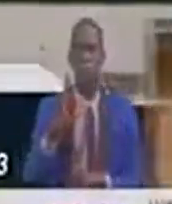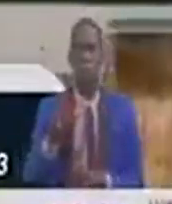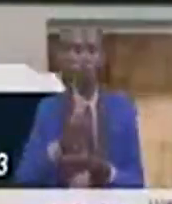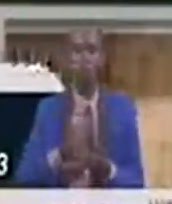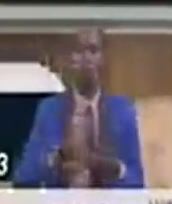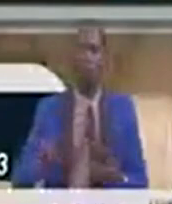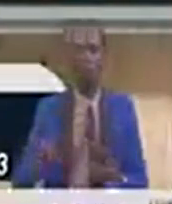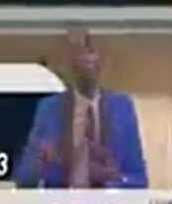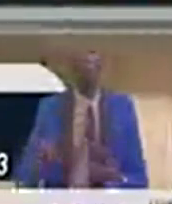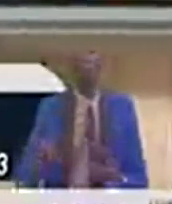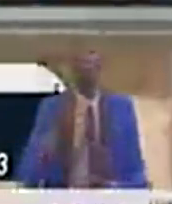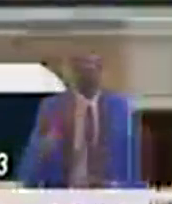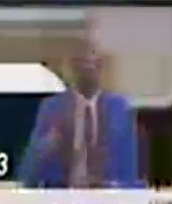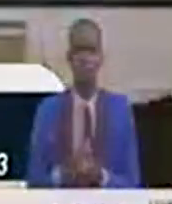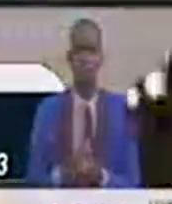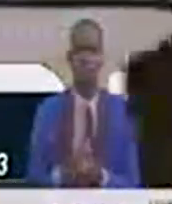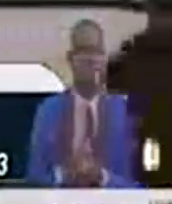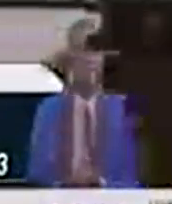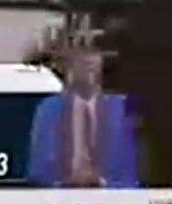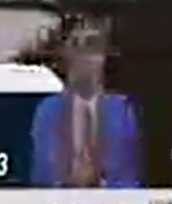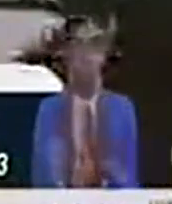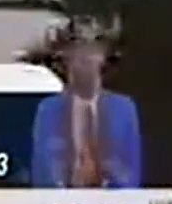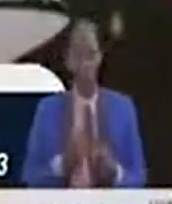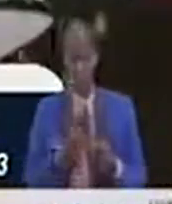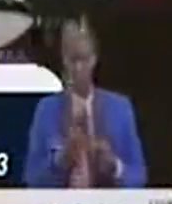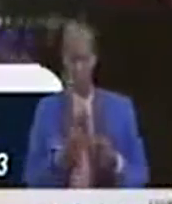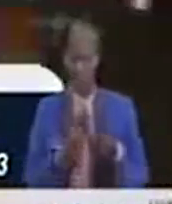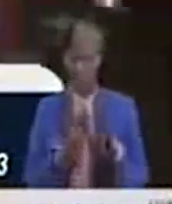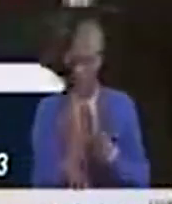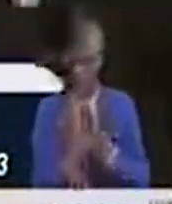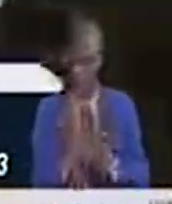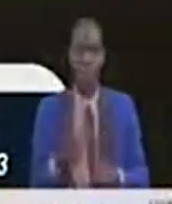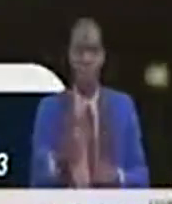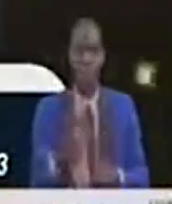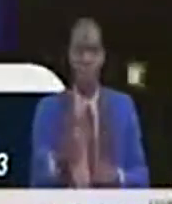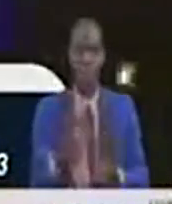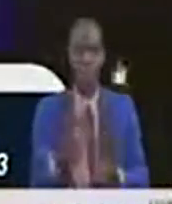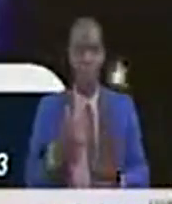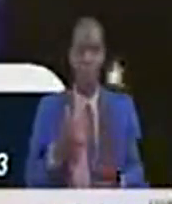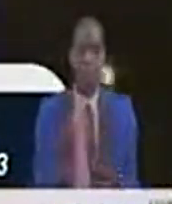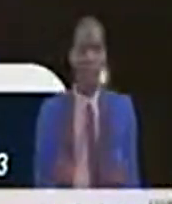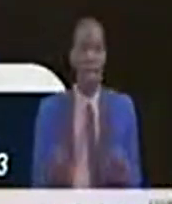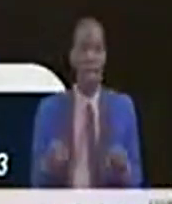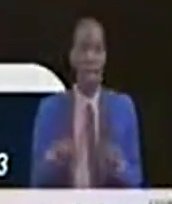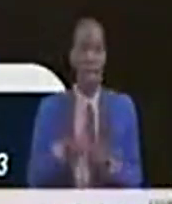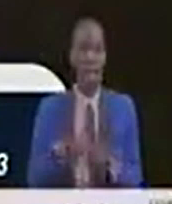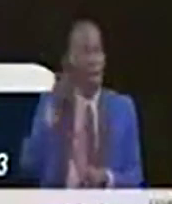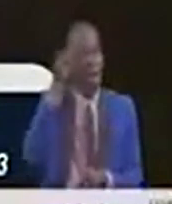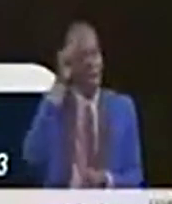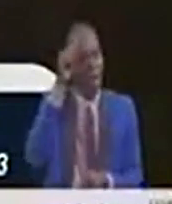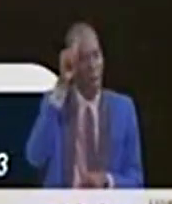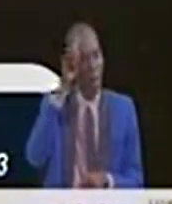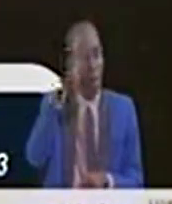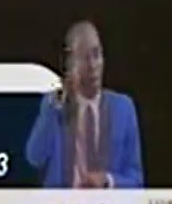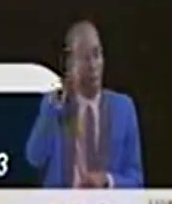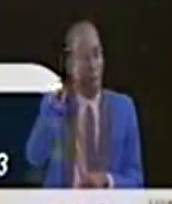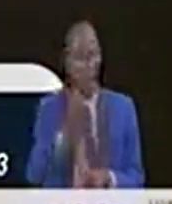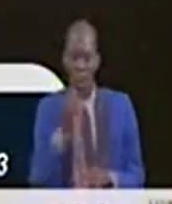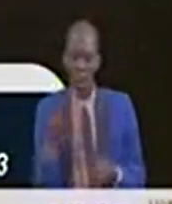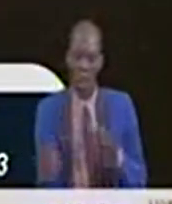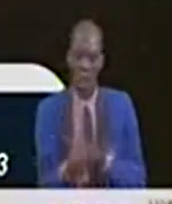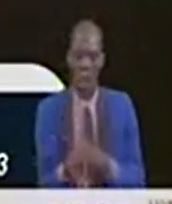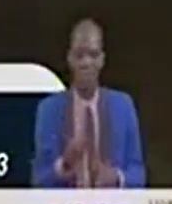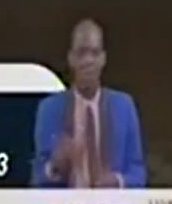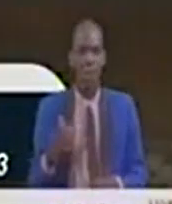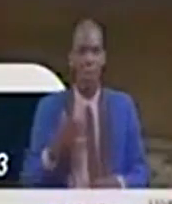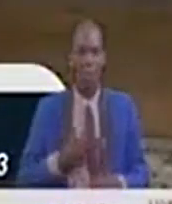I covered my transgressions as Adam, by hiding my